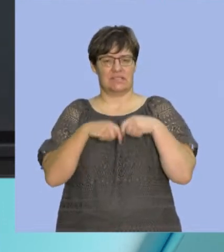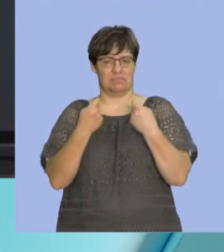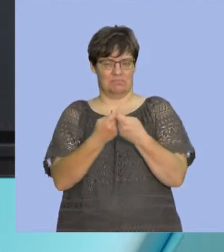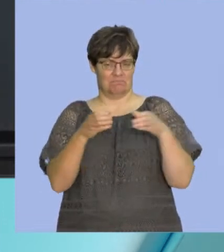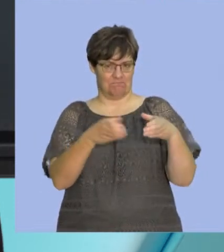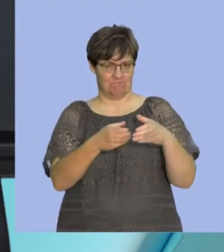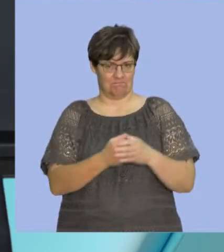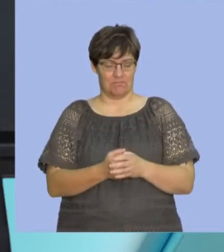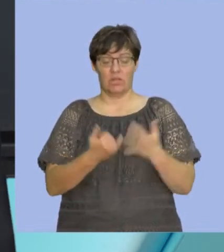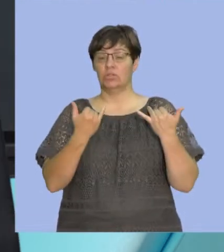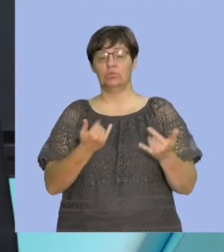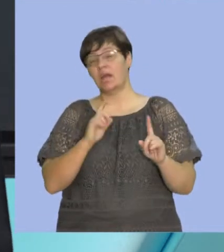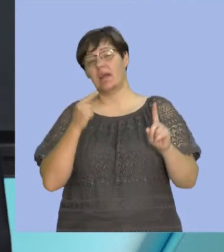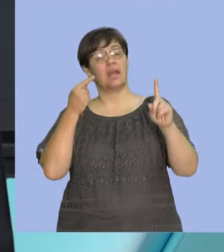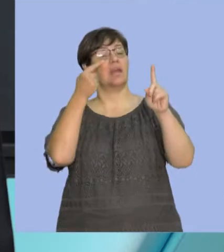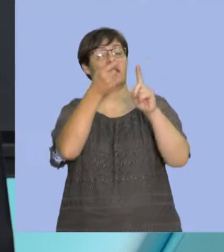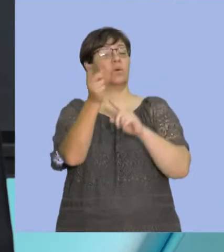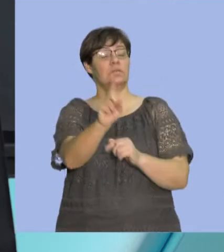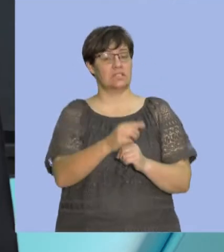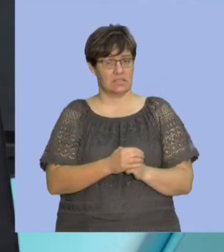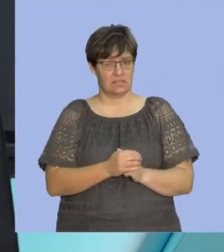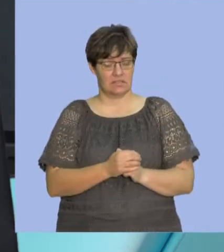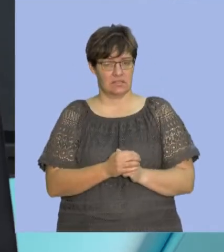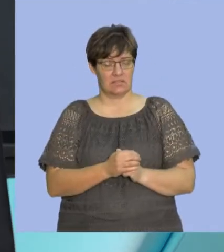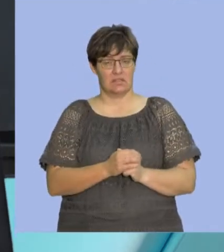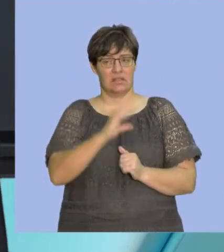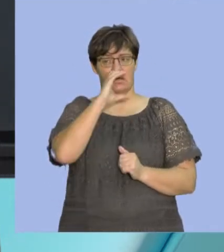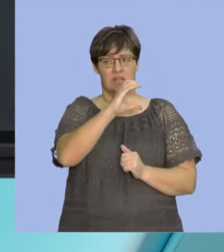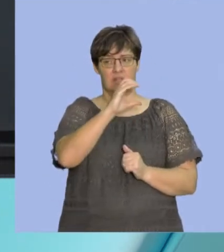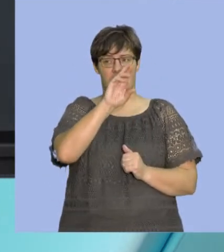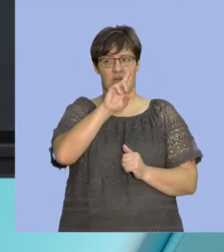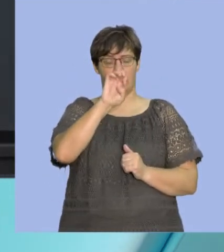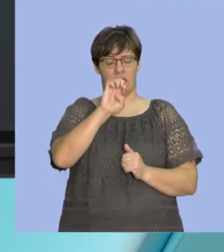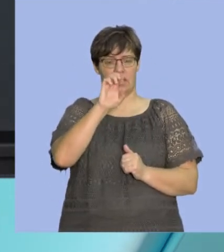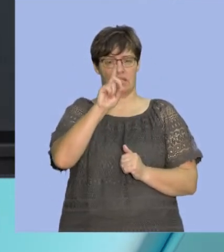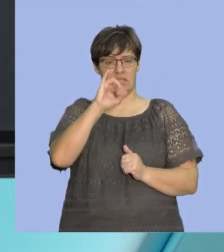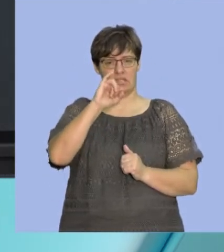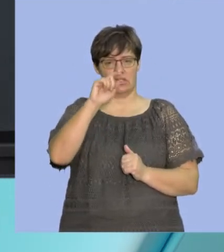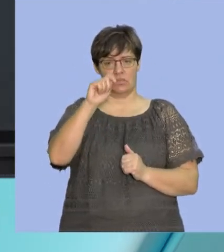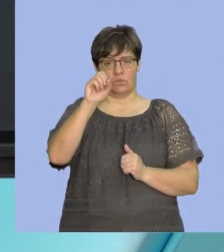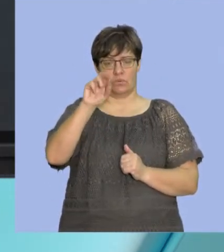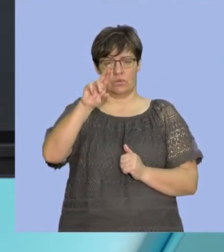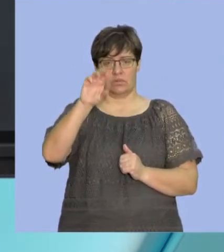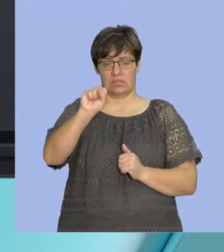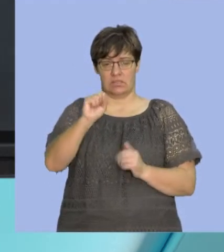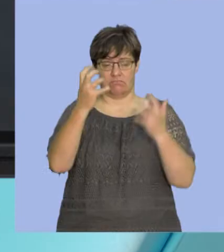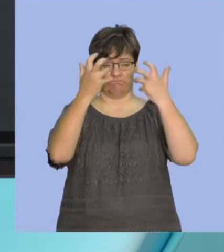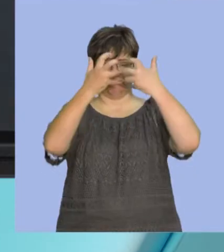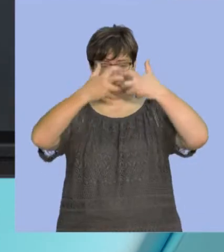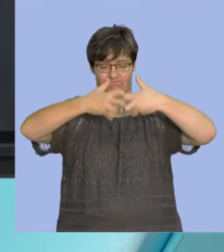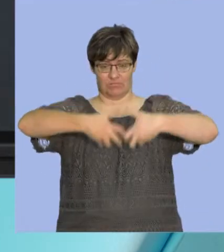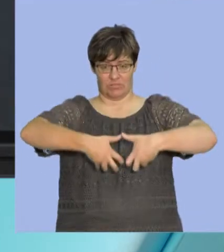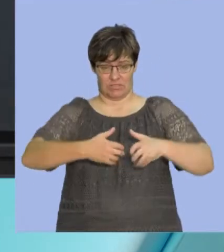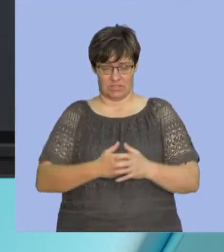today's destination is the creditors' reconciliation. Right. Now, before